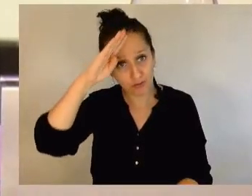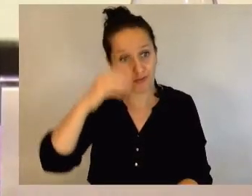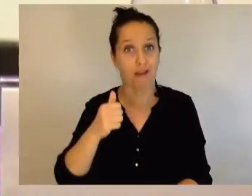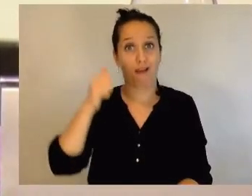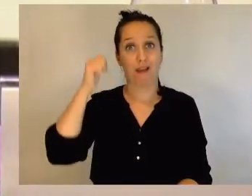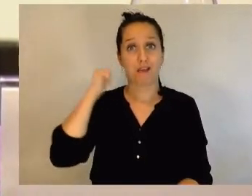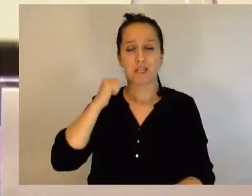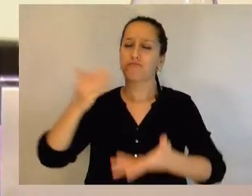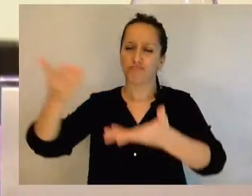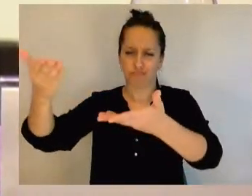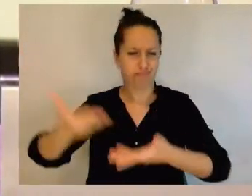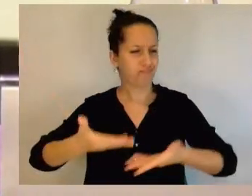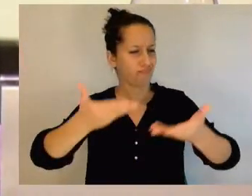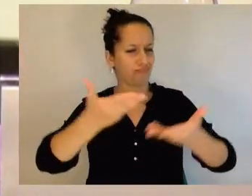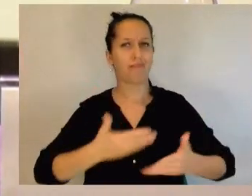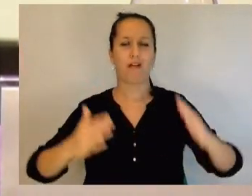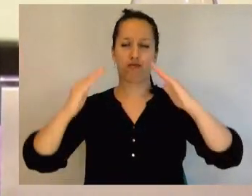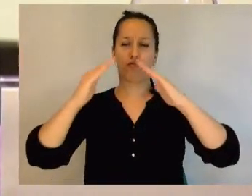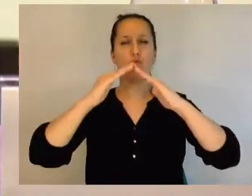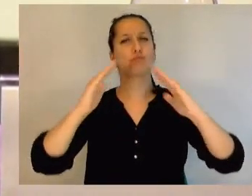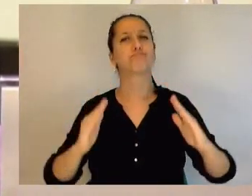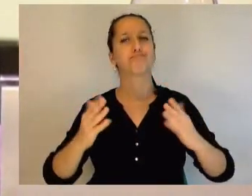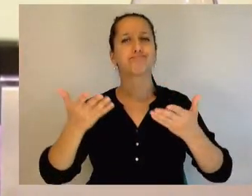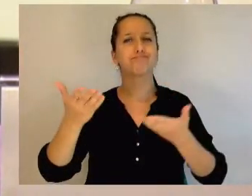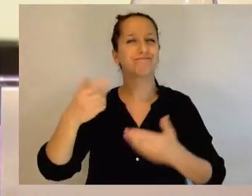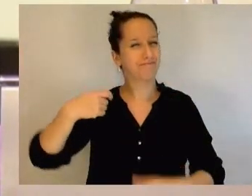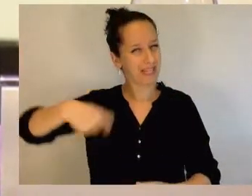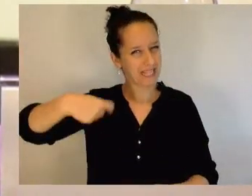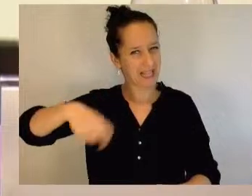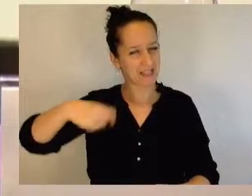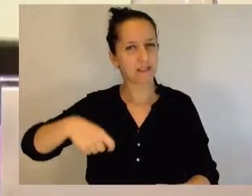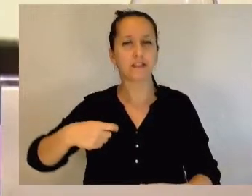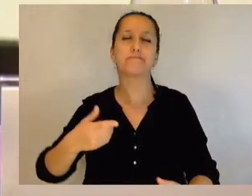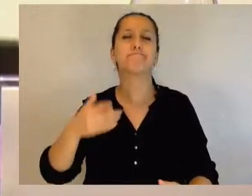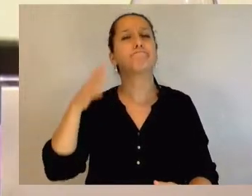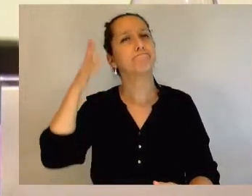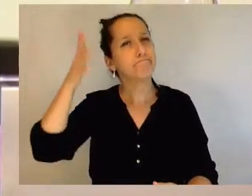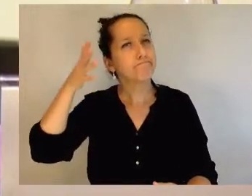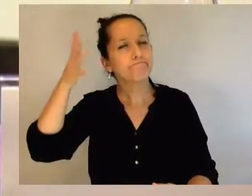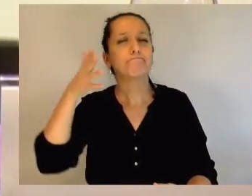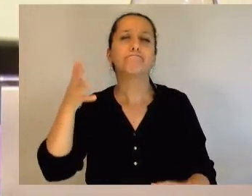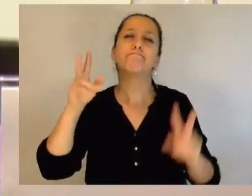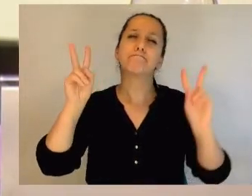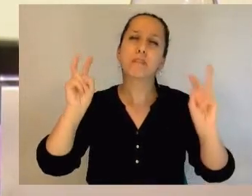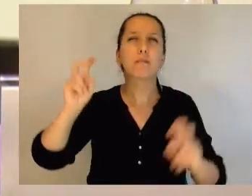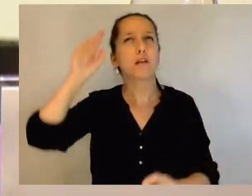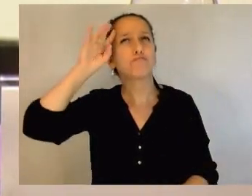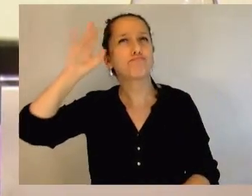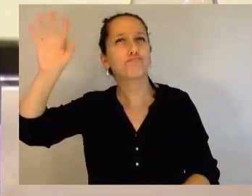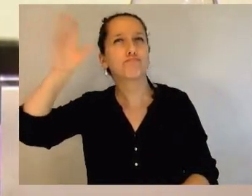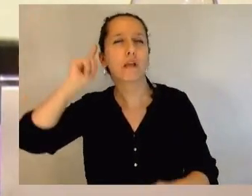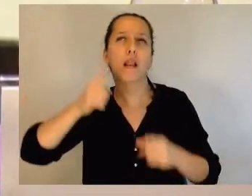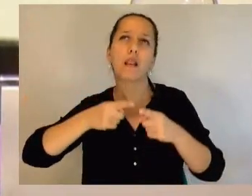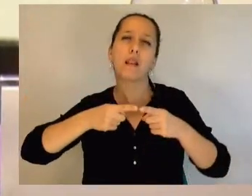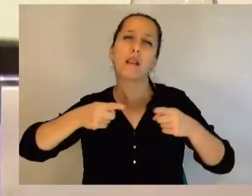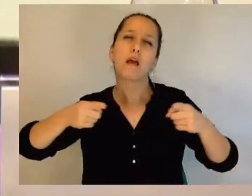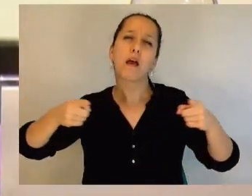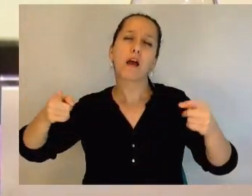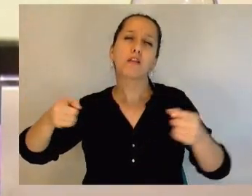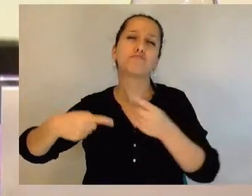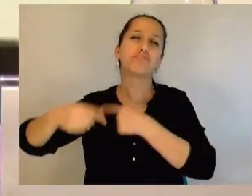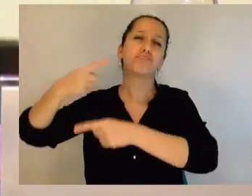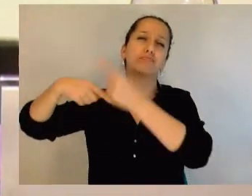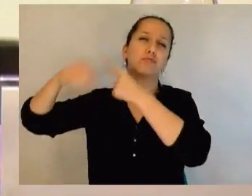of Colombia, who received us yesterday at Casa de Nariño to share his reflections about the long history of our region, as well